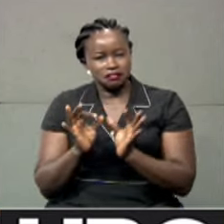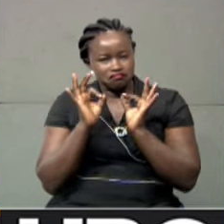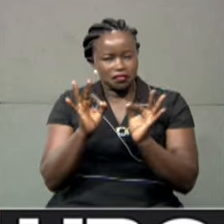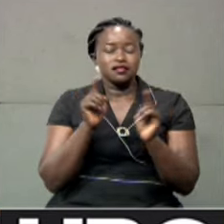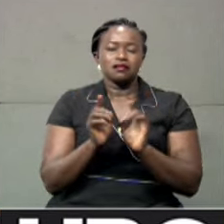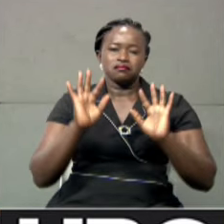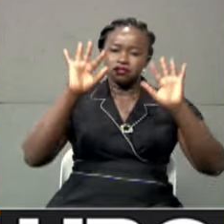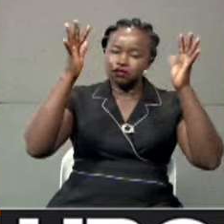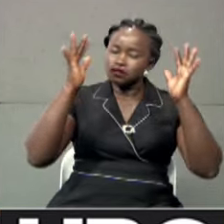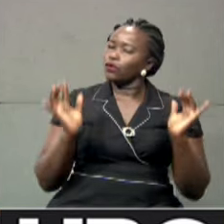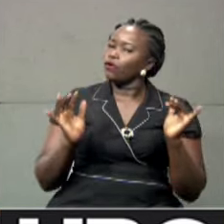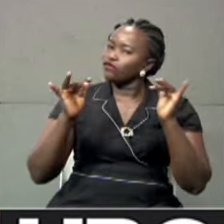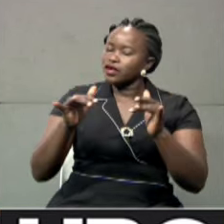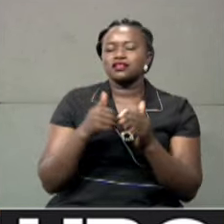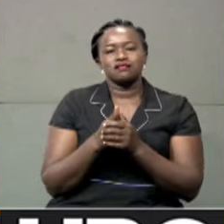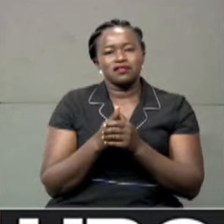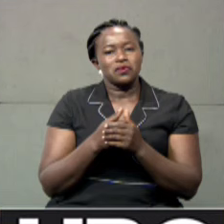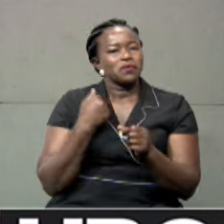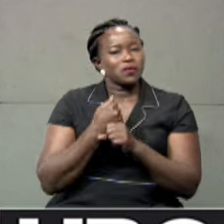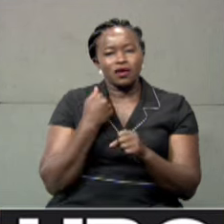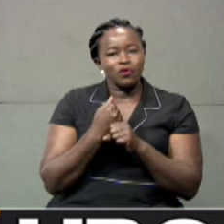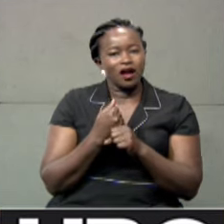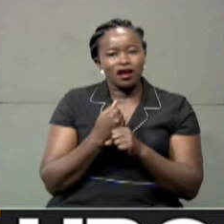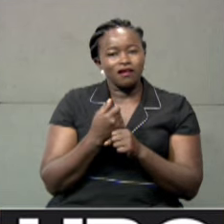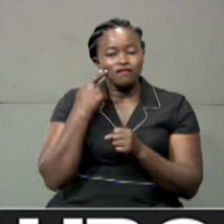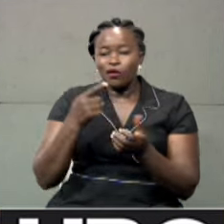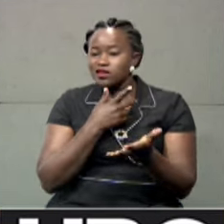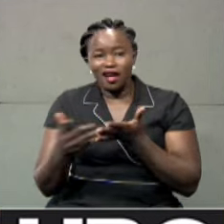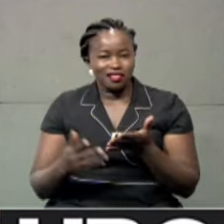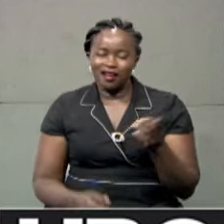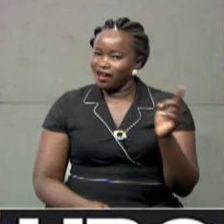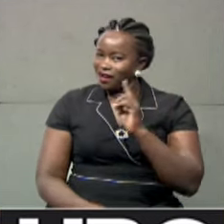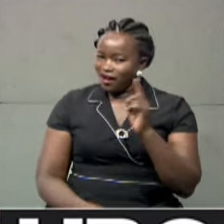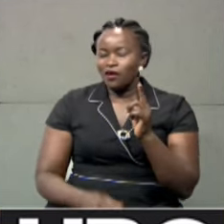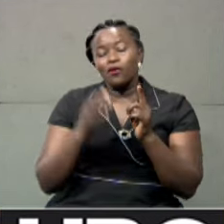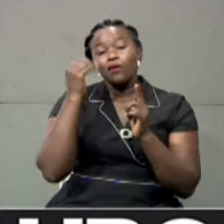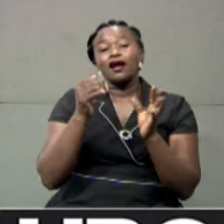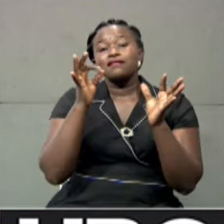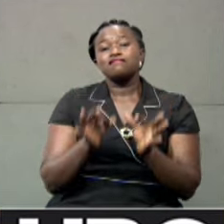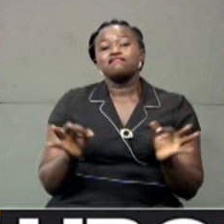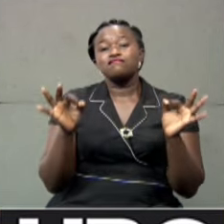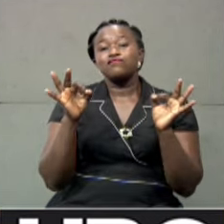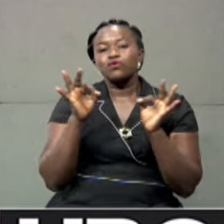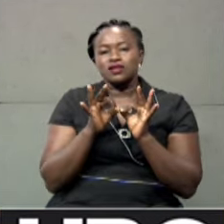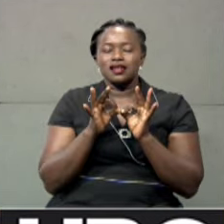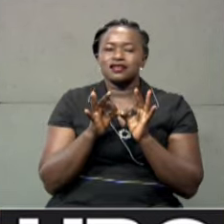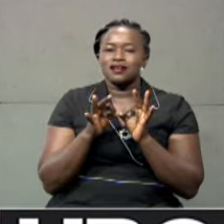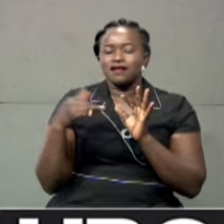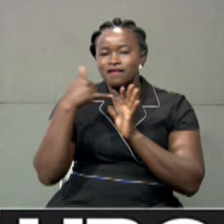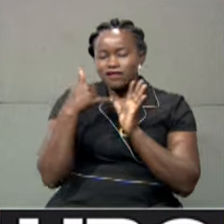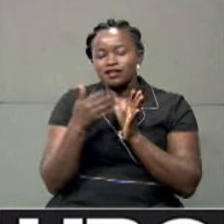successful conferences were not in vain, as they had a significant multiplier effect